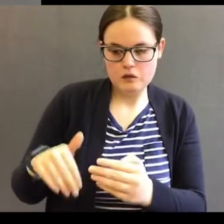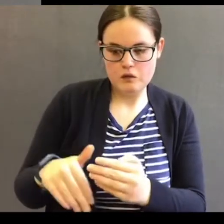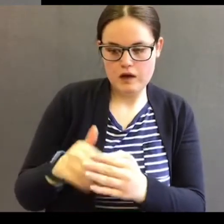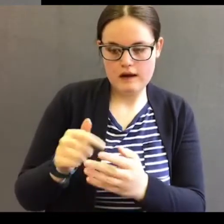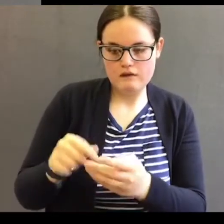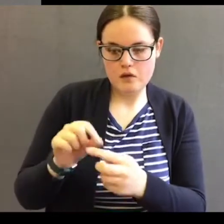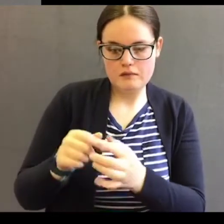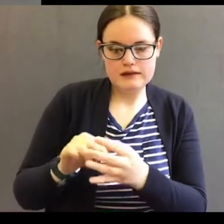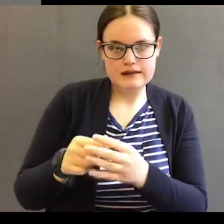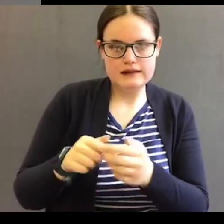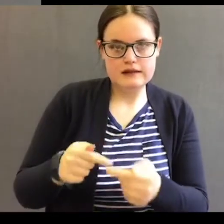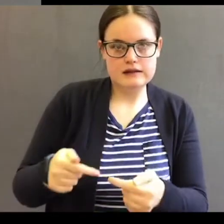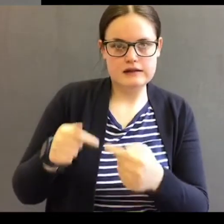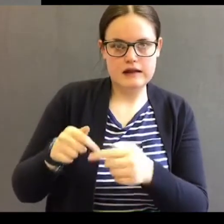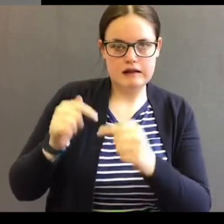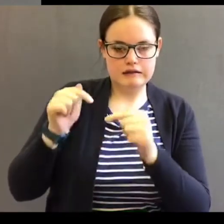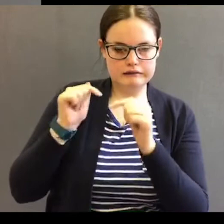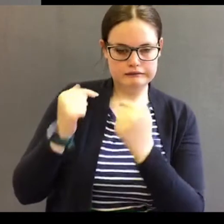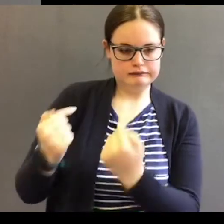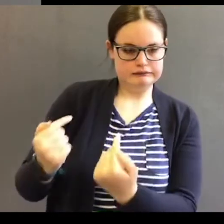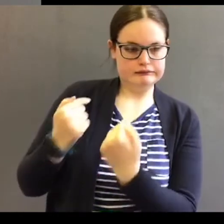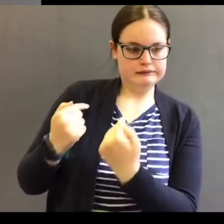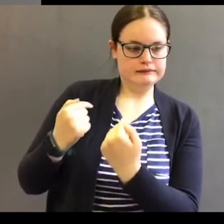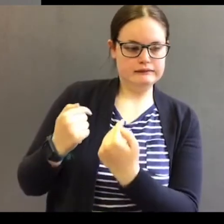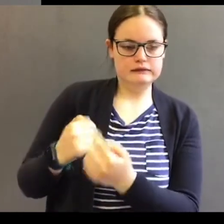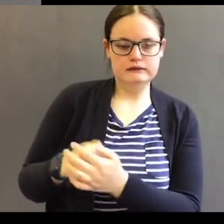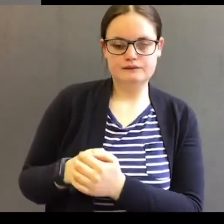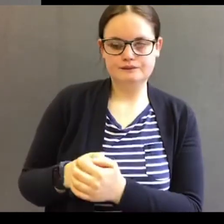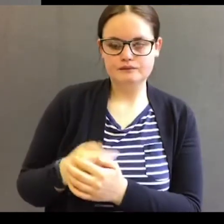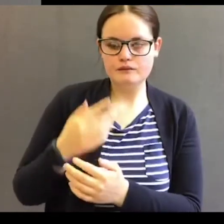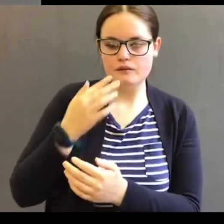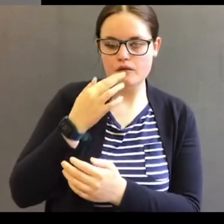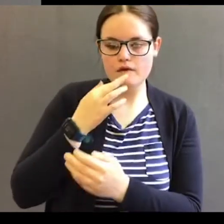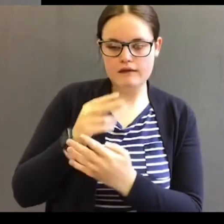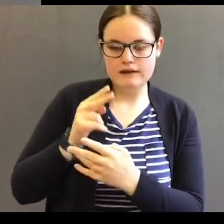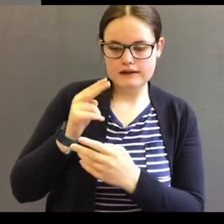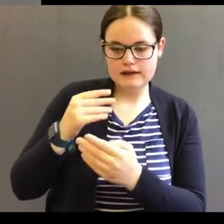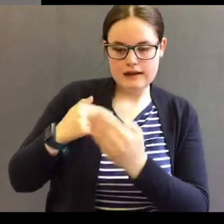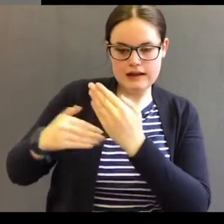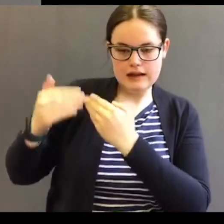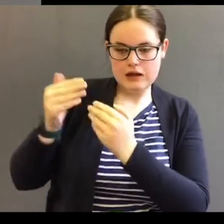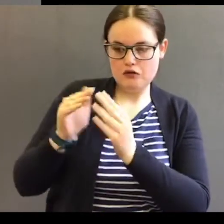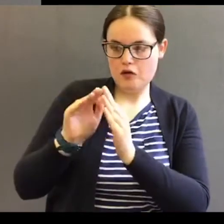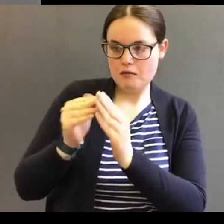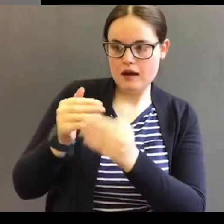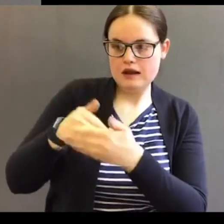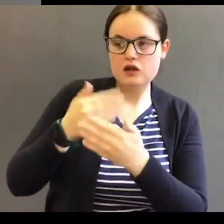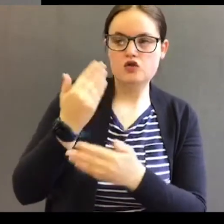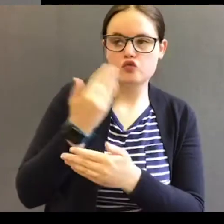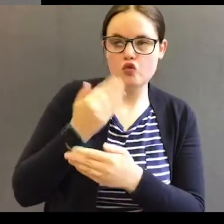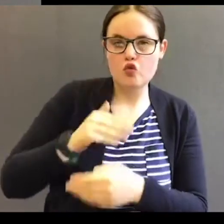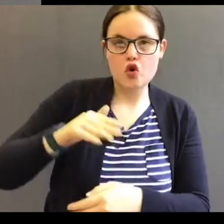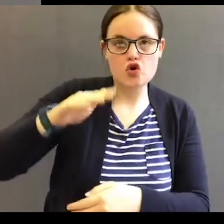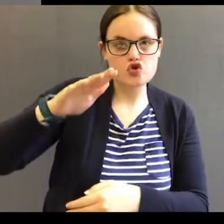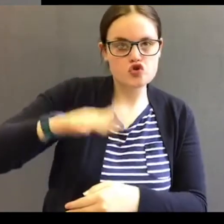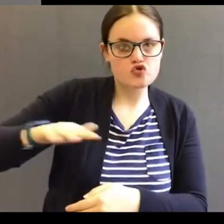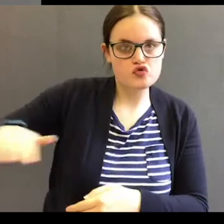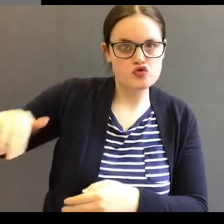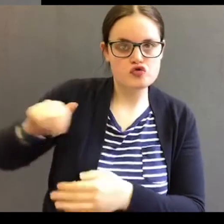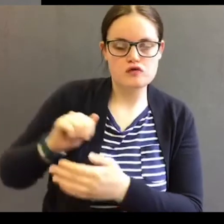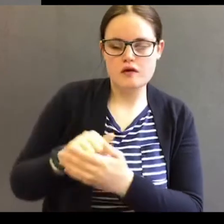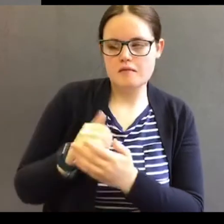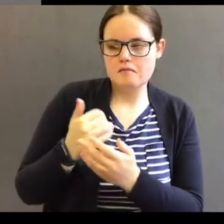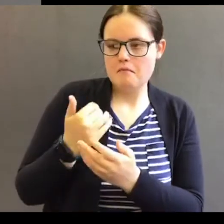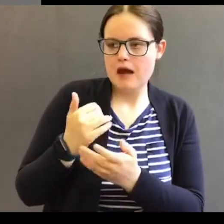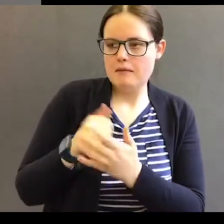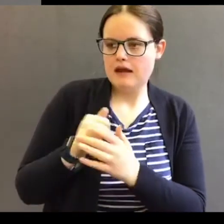of opposition and persecution. Now, when you read in the history books at school, children,